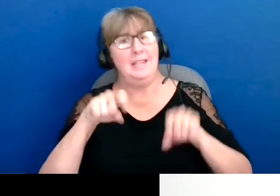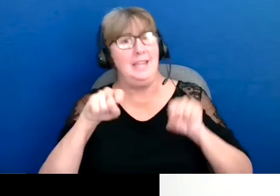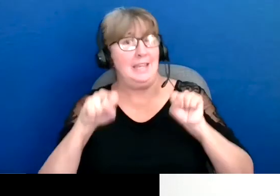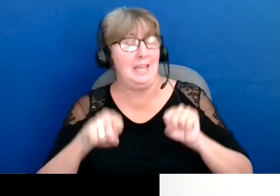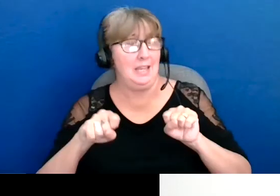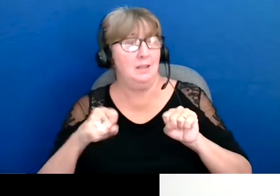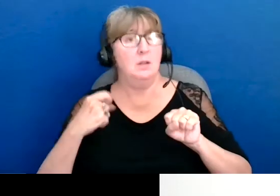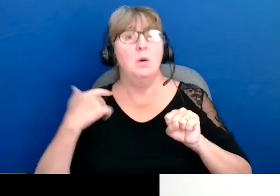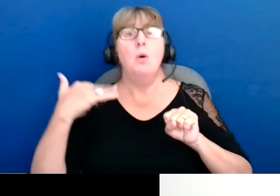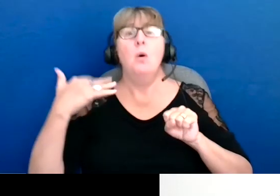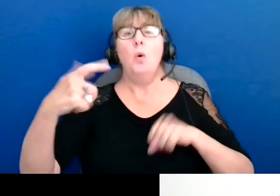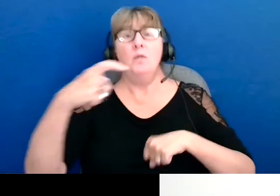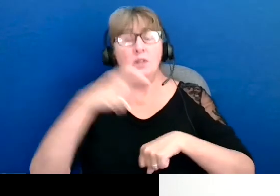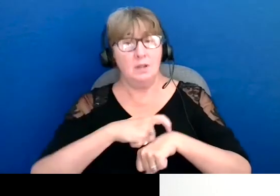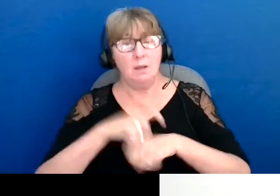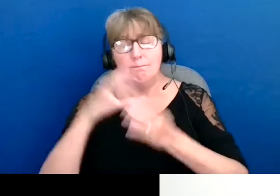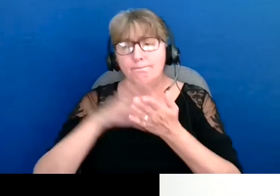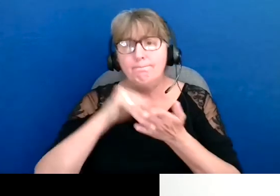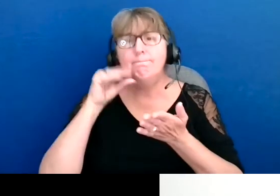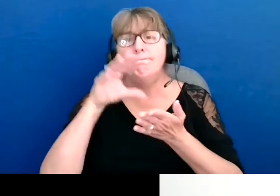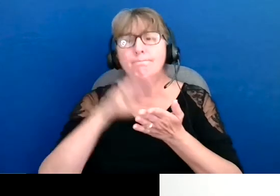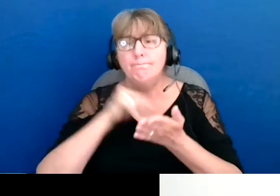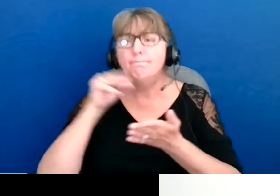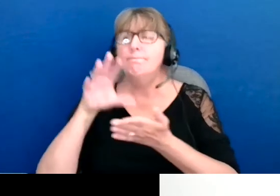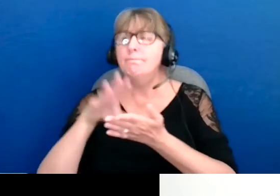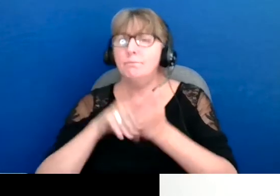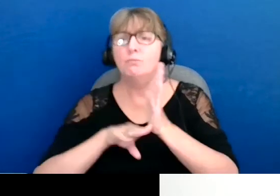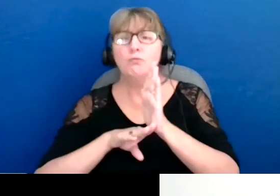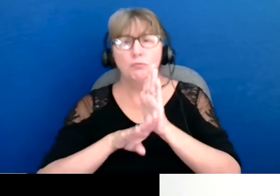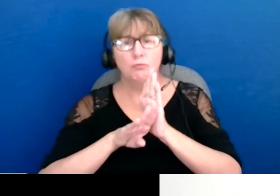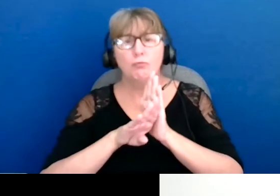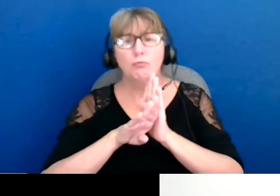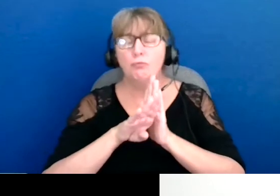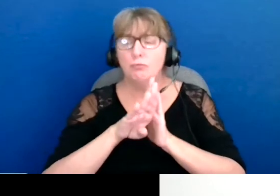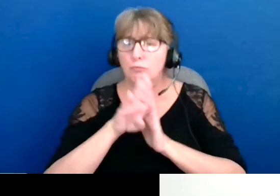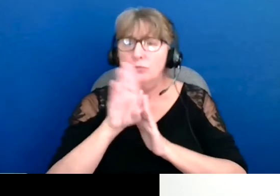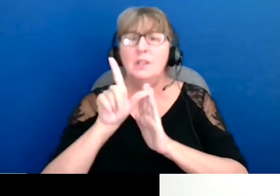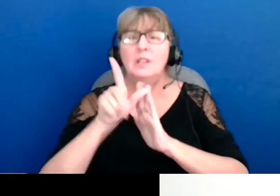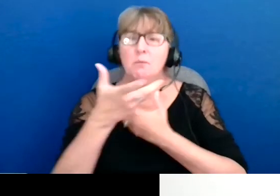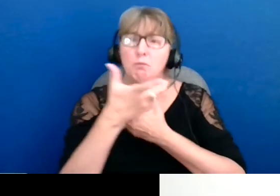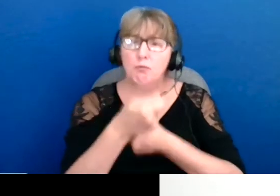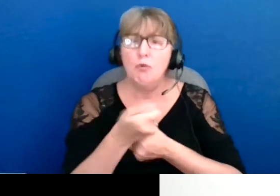learn to grow from that, and you learn to slowly trust people again.